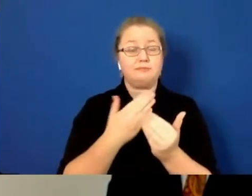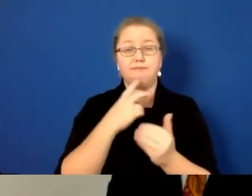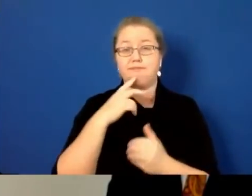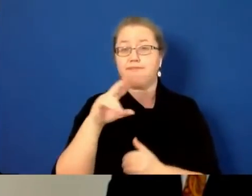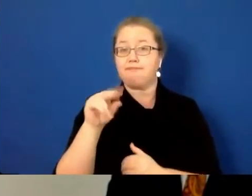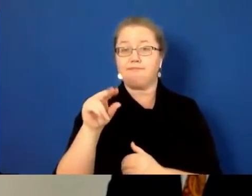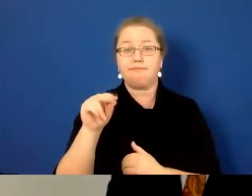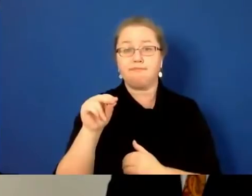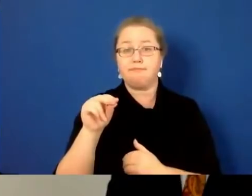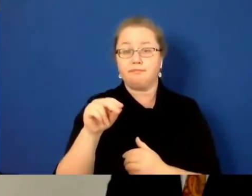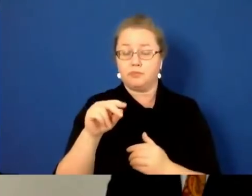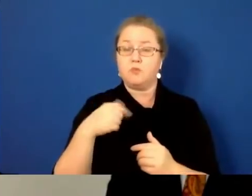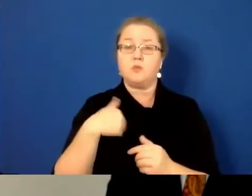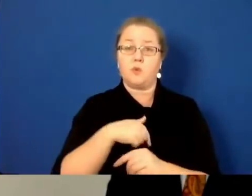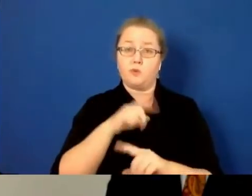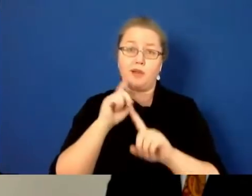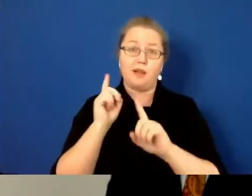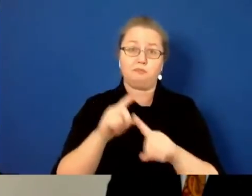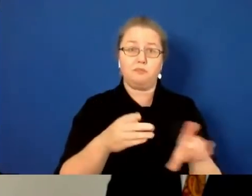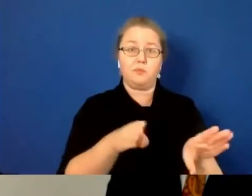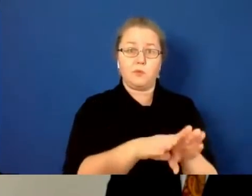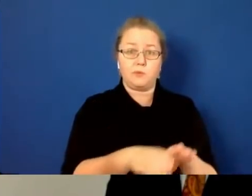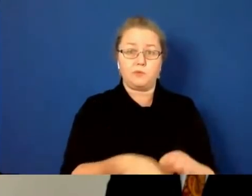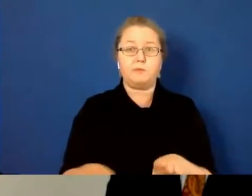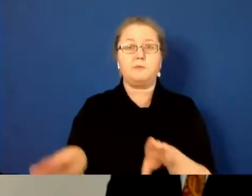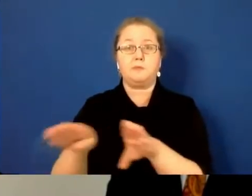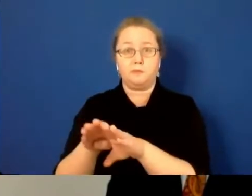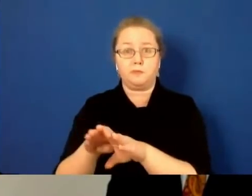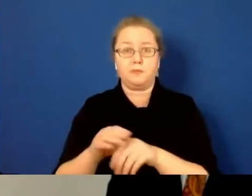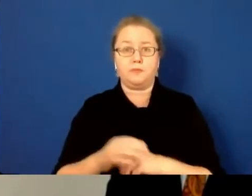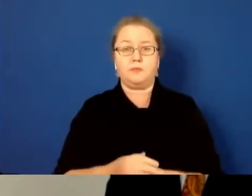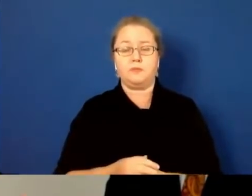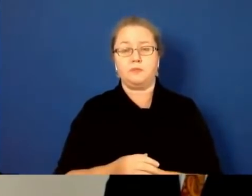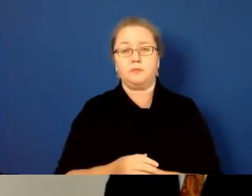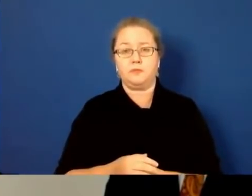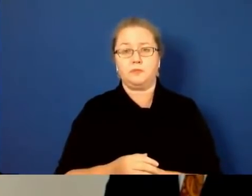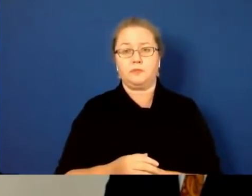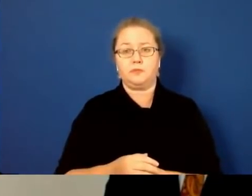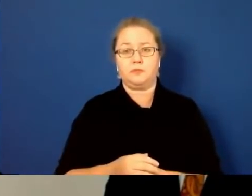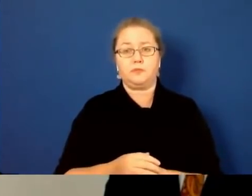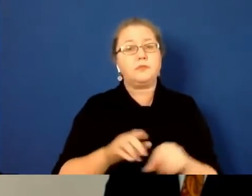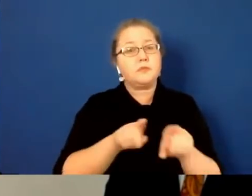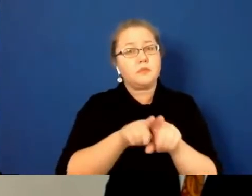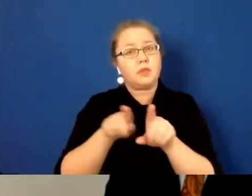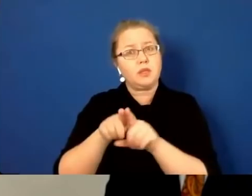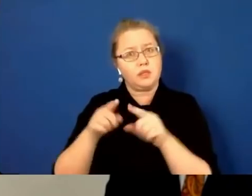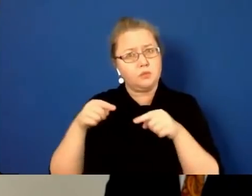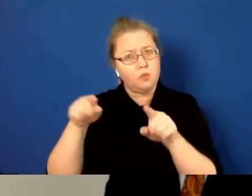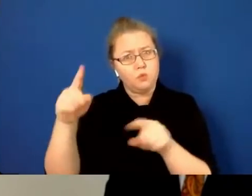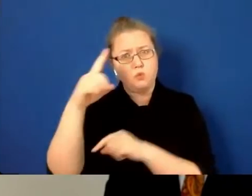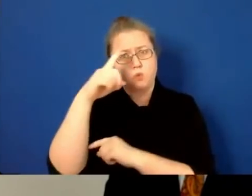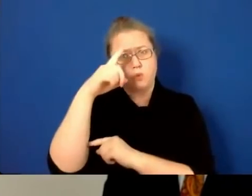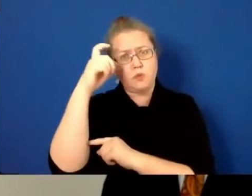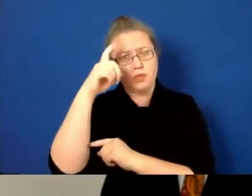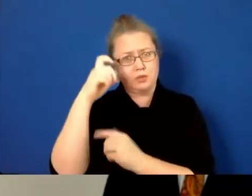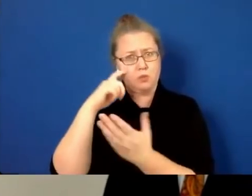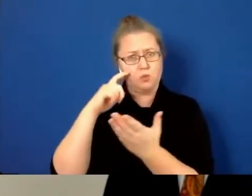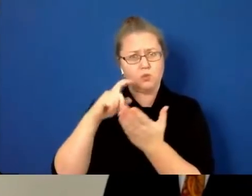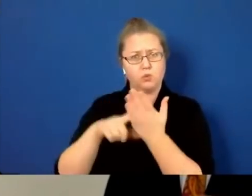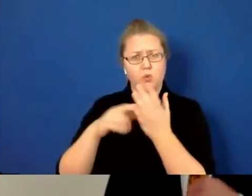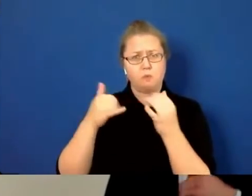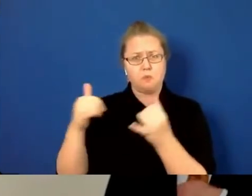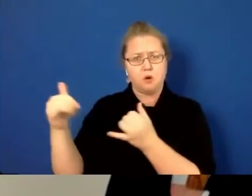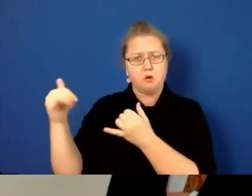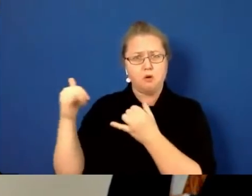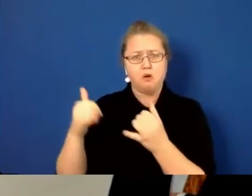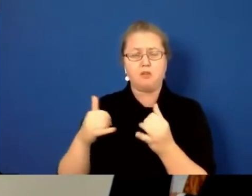in nightclubs, and when we saw the transmission, we worked with industry, put in additional restrictions, but we were still seeing